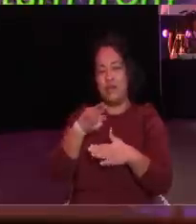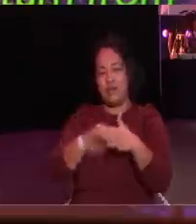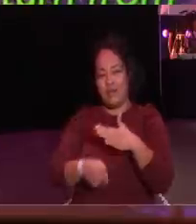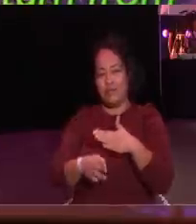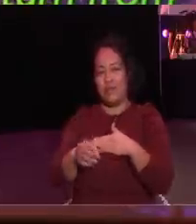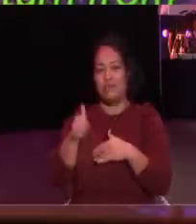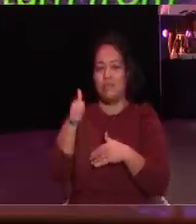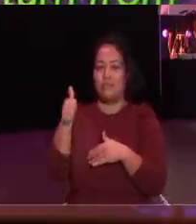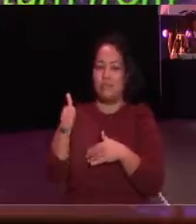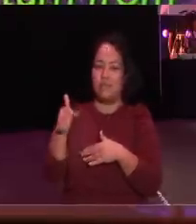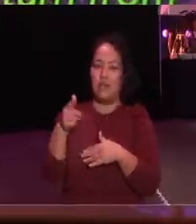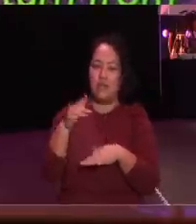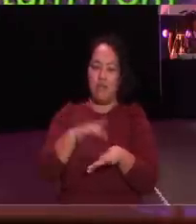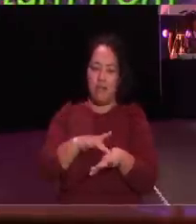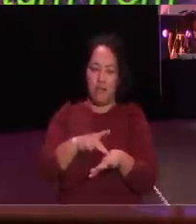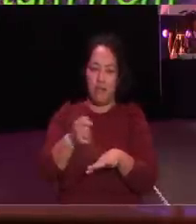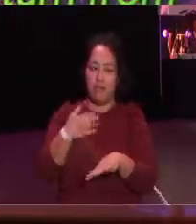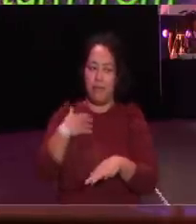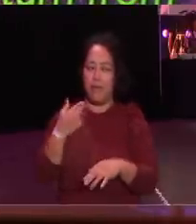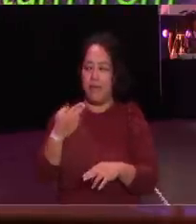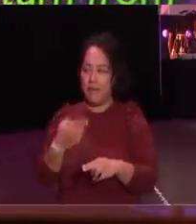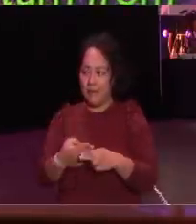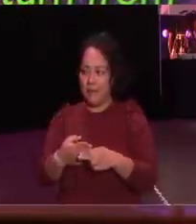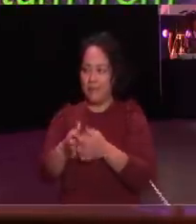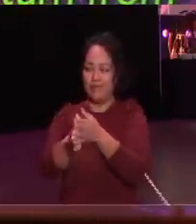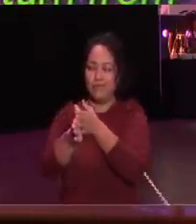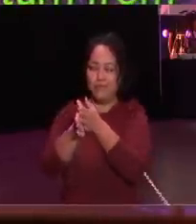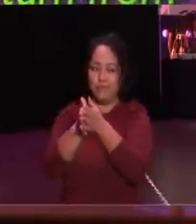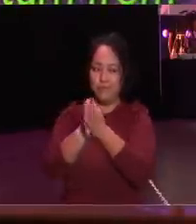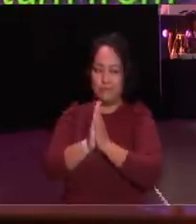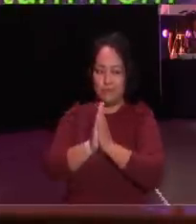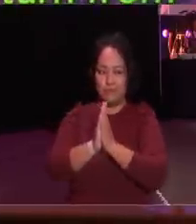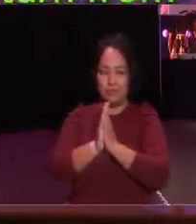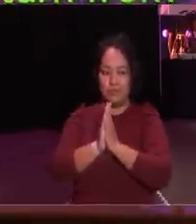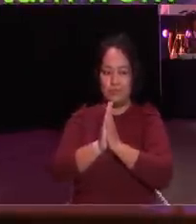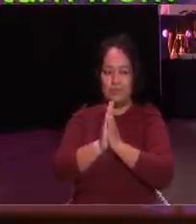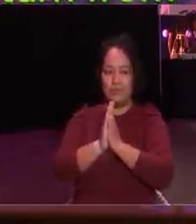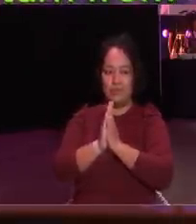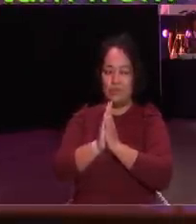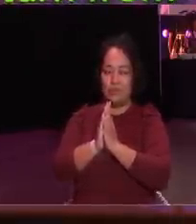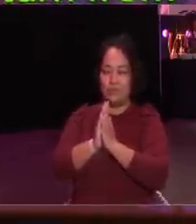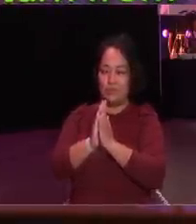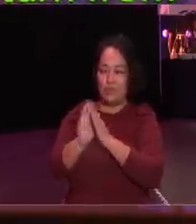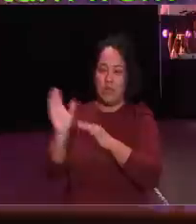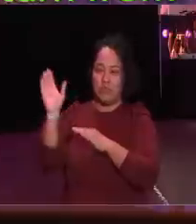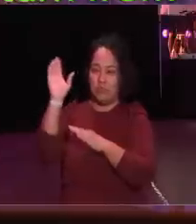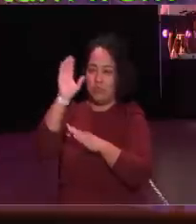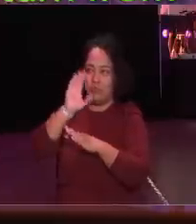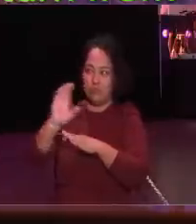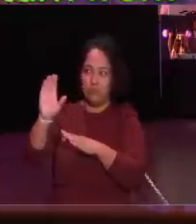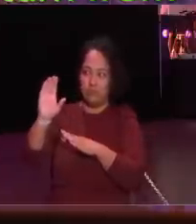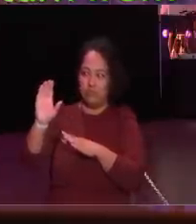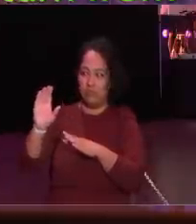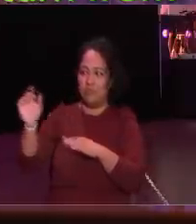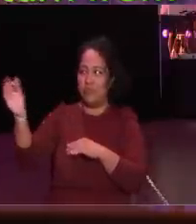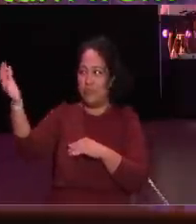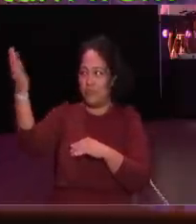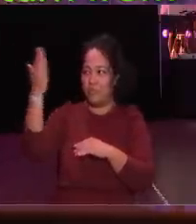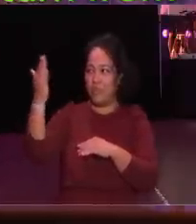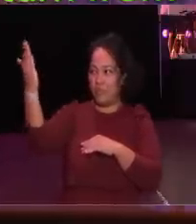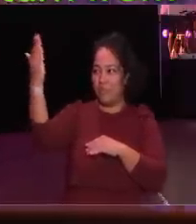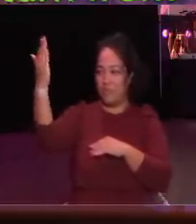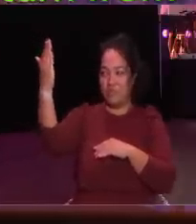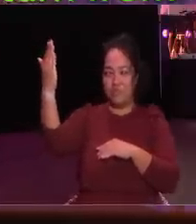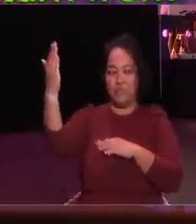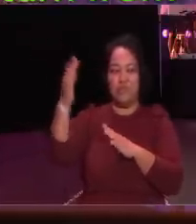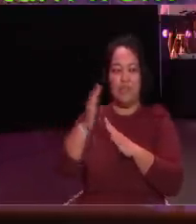name. Y oraren. And pray. Y buscaren mi rostro. And seek my face. Y se convirtieren